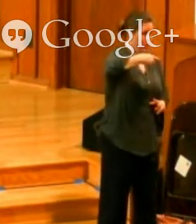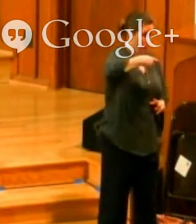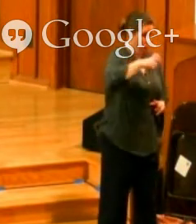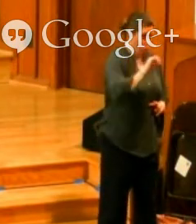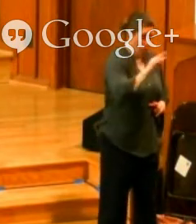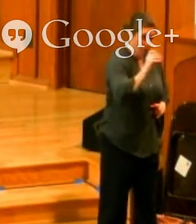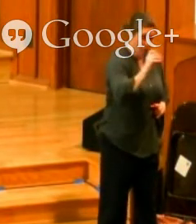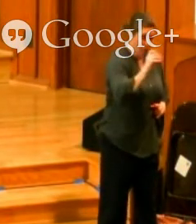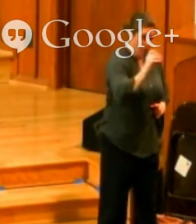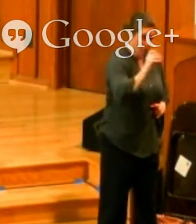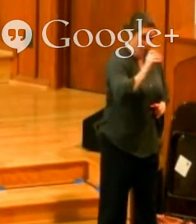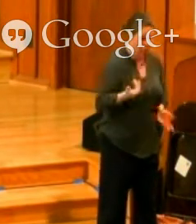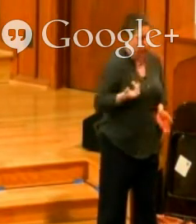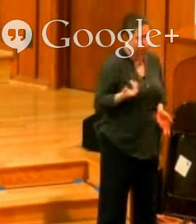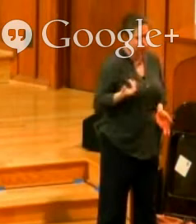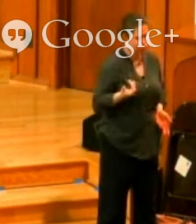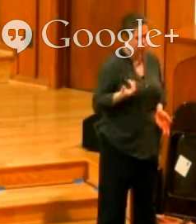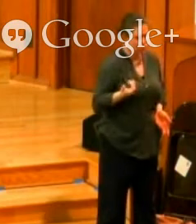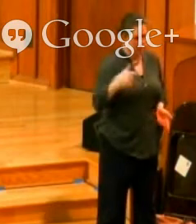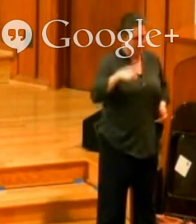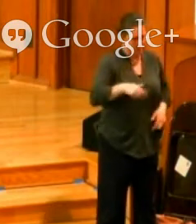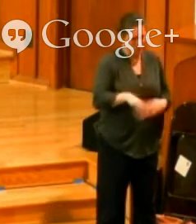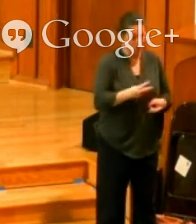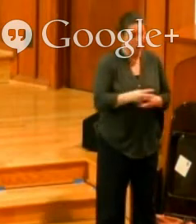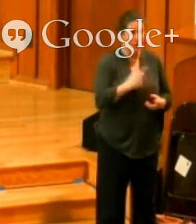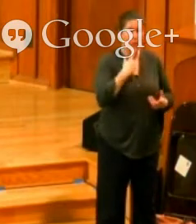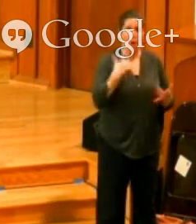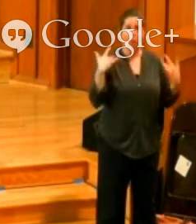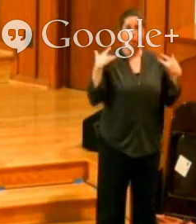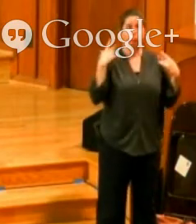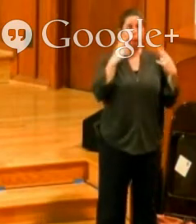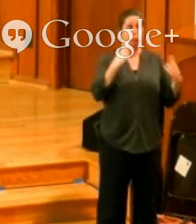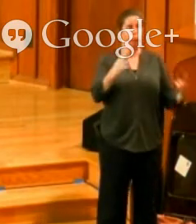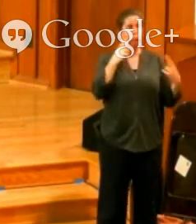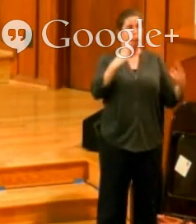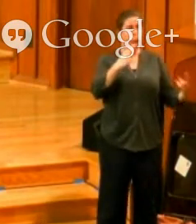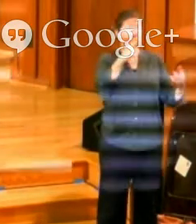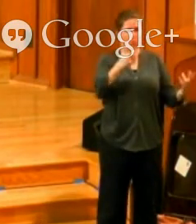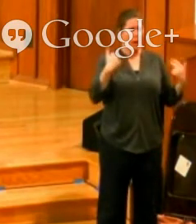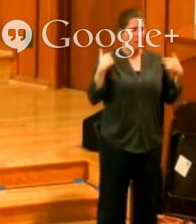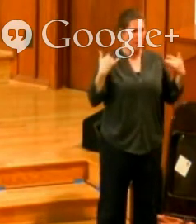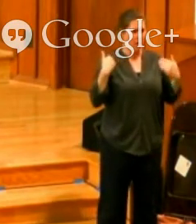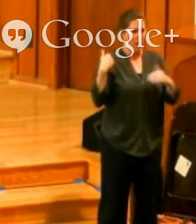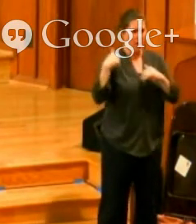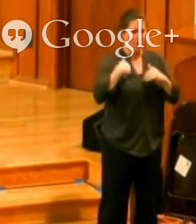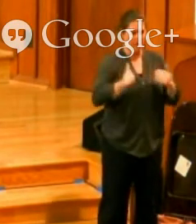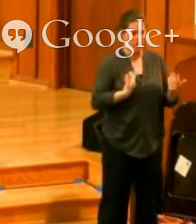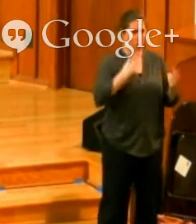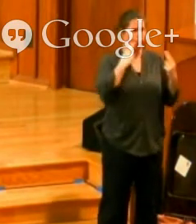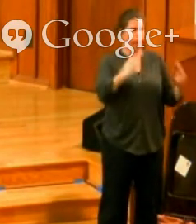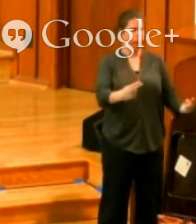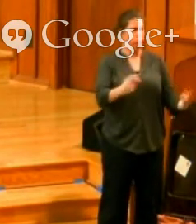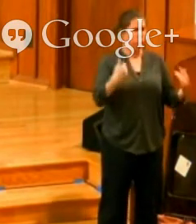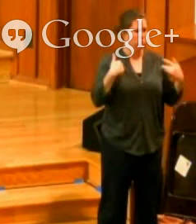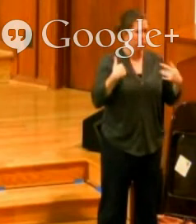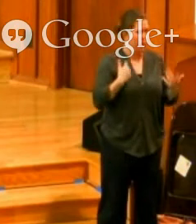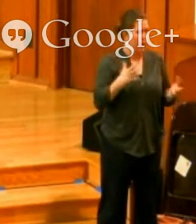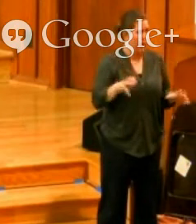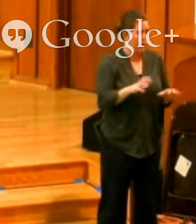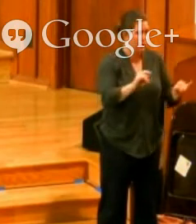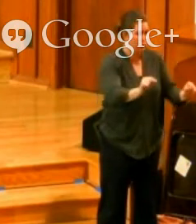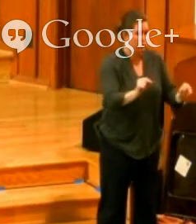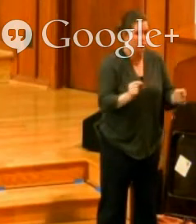You know, we live in a world where everyone says, it's not my fault. Hey, it's not me. I didn't do it. I left a little